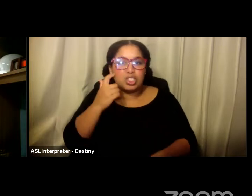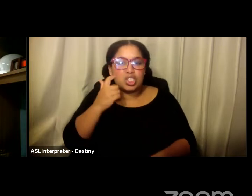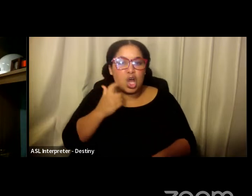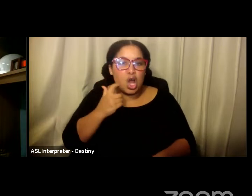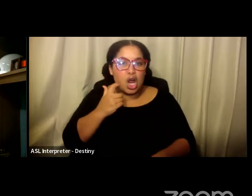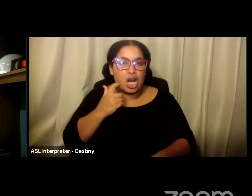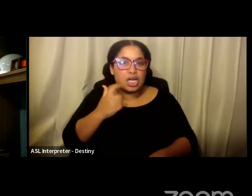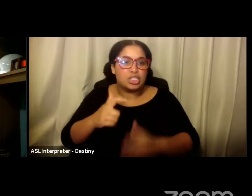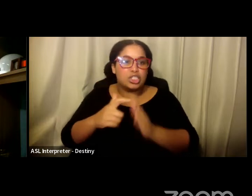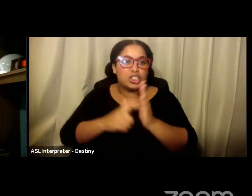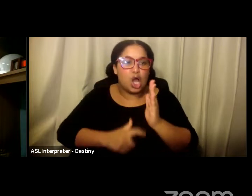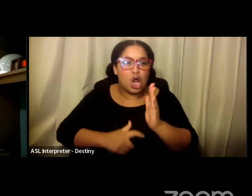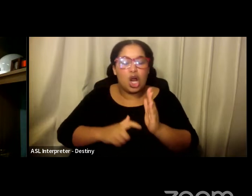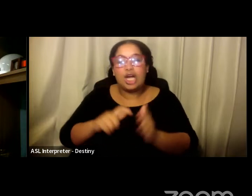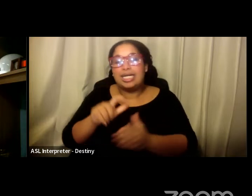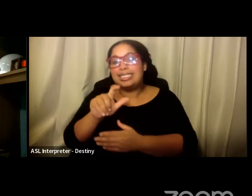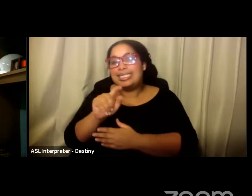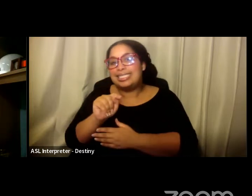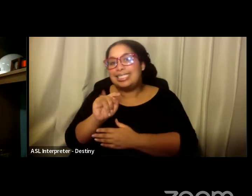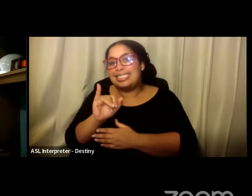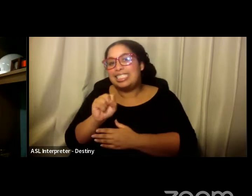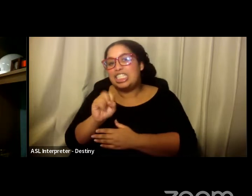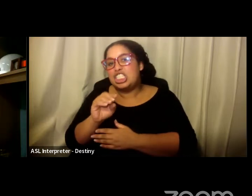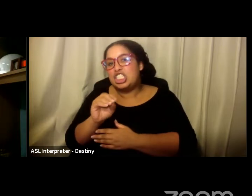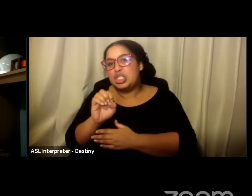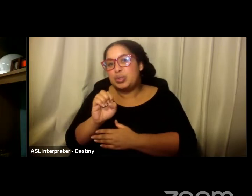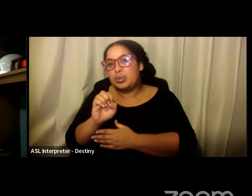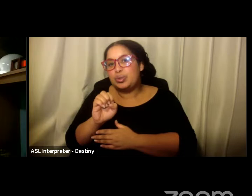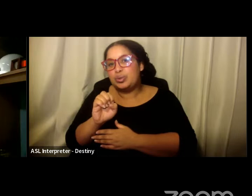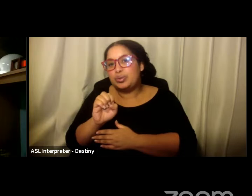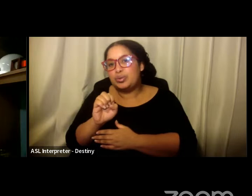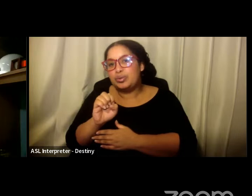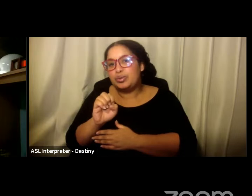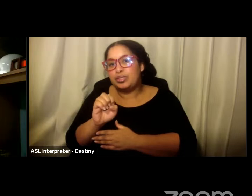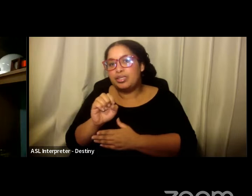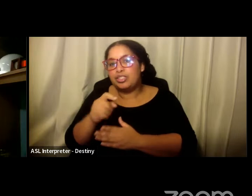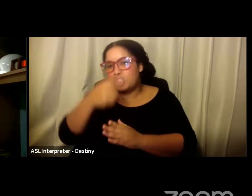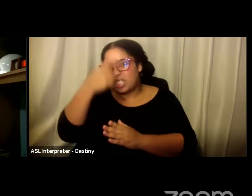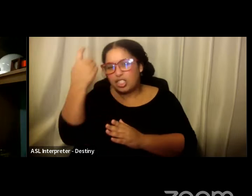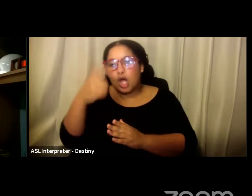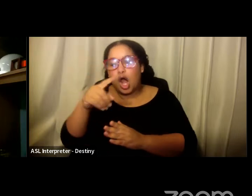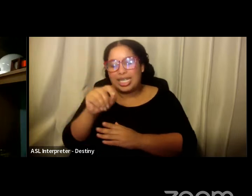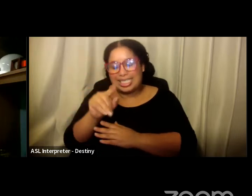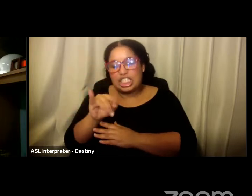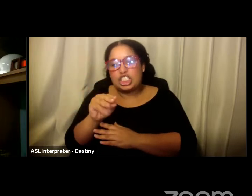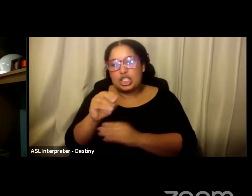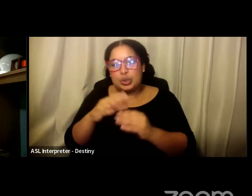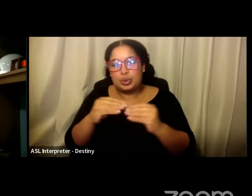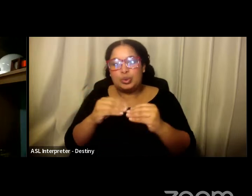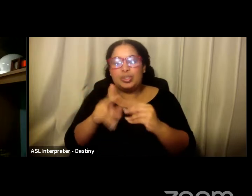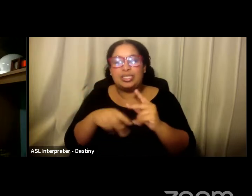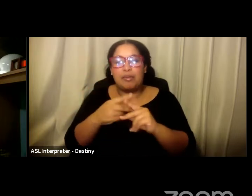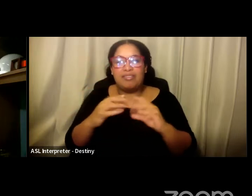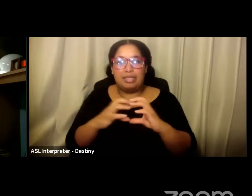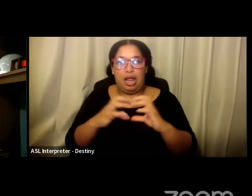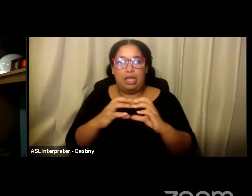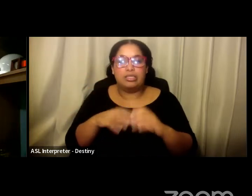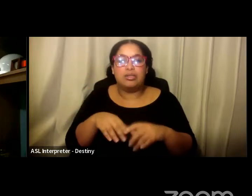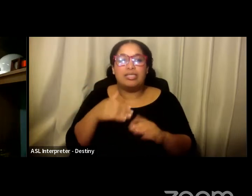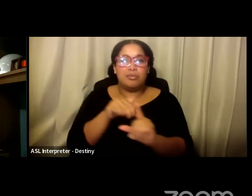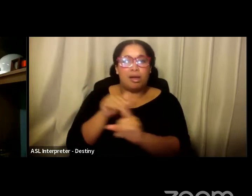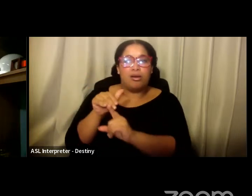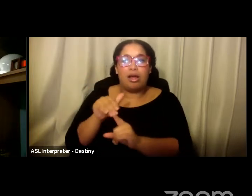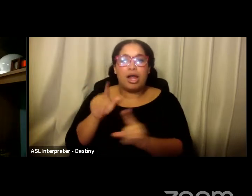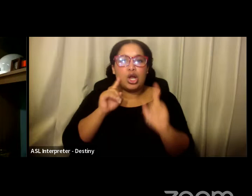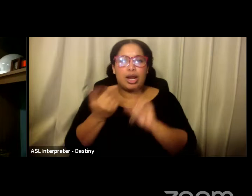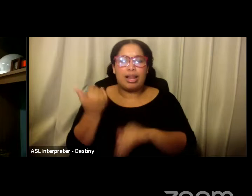cells. So this is what COVID can be doing inside your body, even though you felt fine while you got it. And then the other thing I remind people, because I heard it